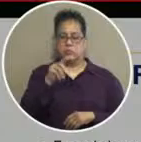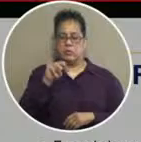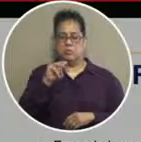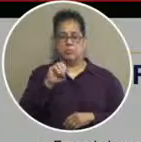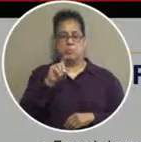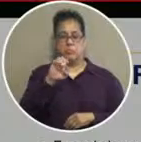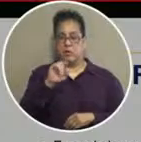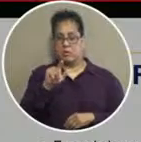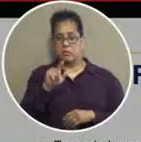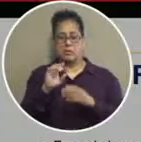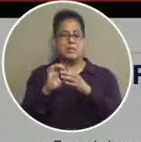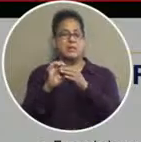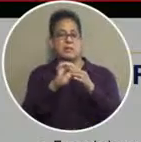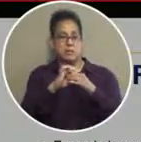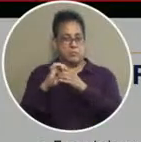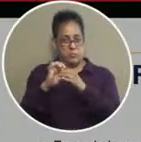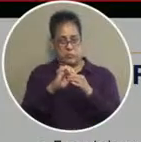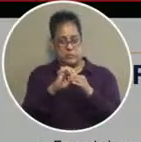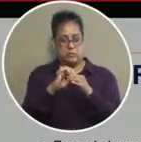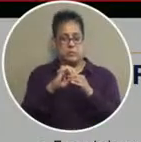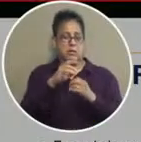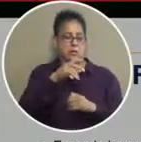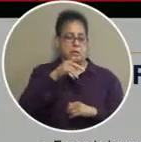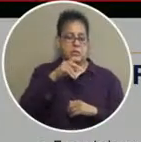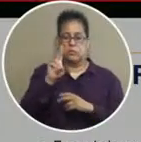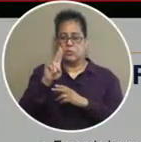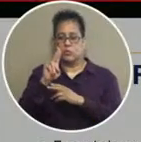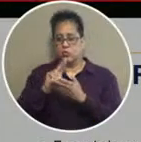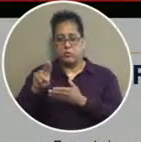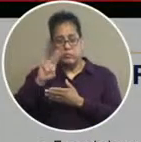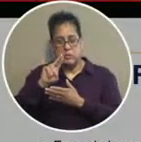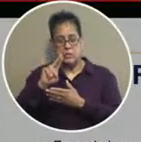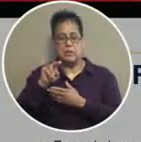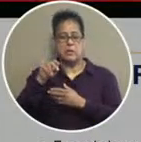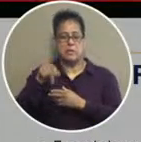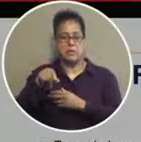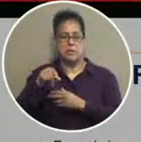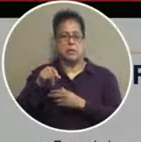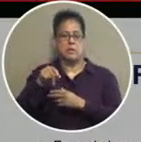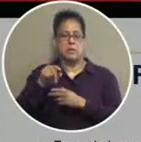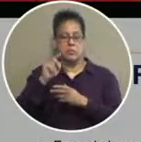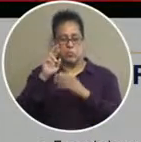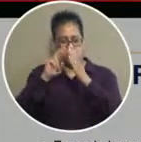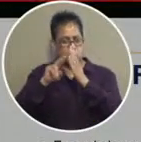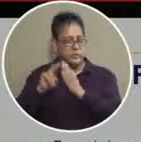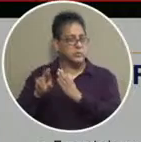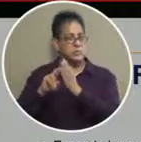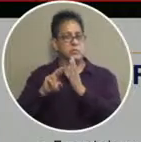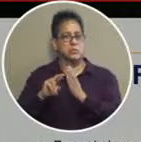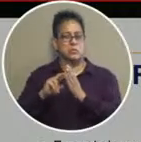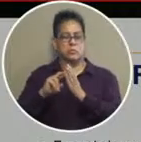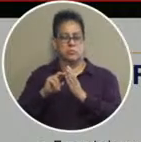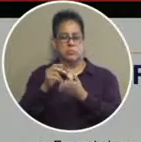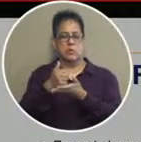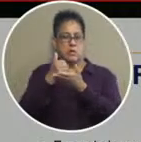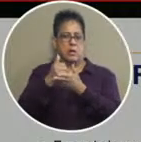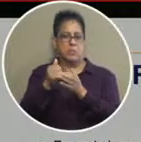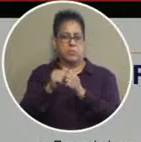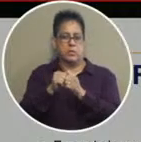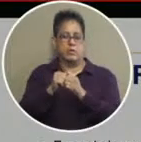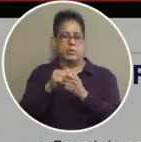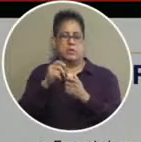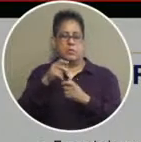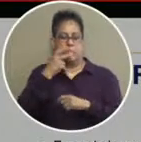of collaboration, really connecting the public university capacity that's there for research to help with the emergent public health